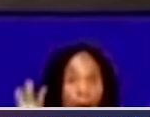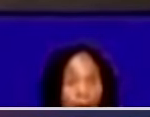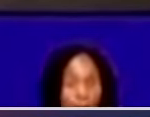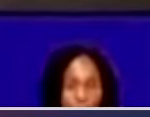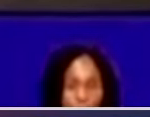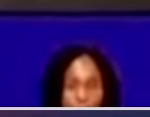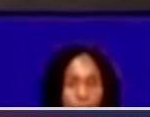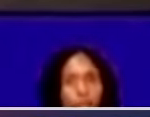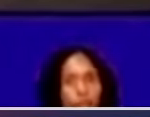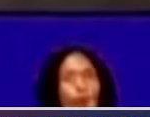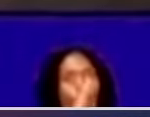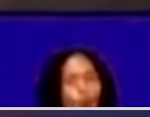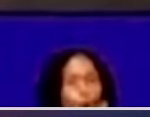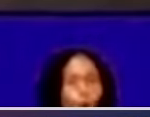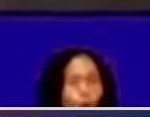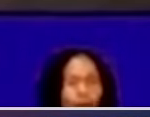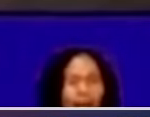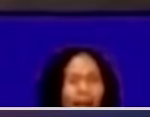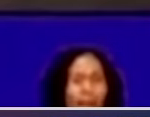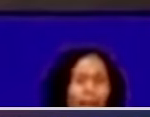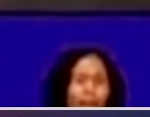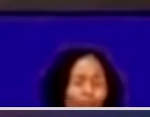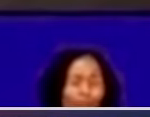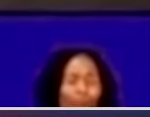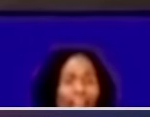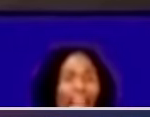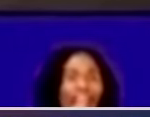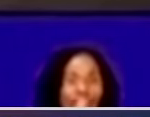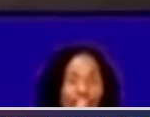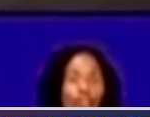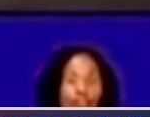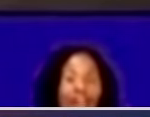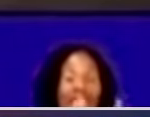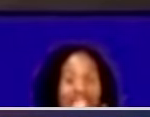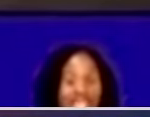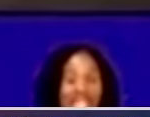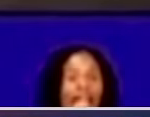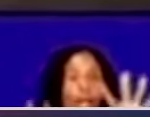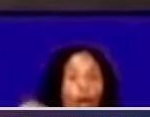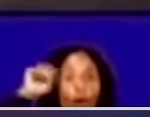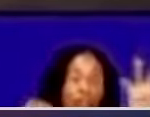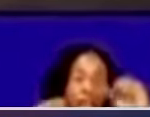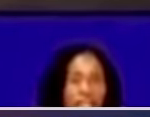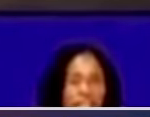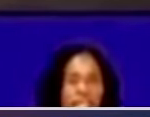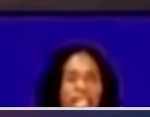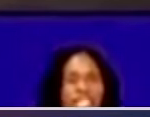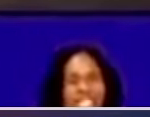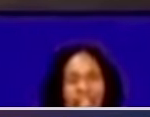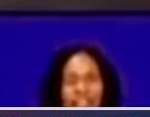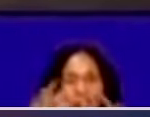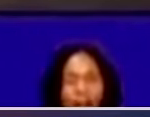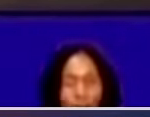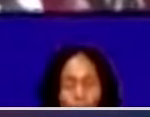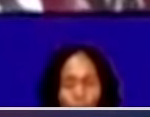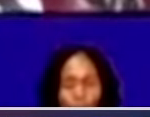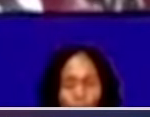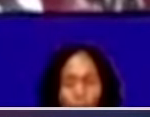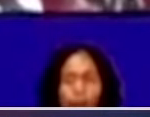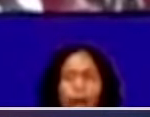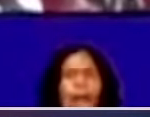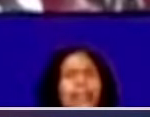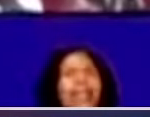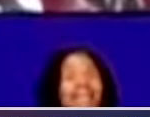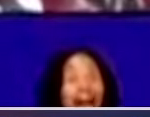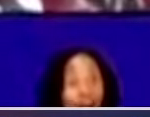You talk about solving the energy crisis and ending load shedding, and you've been talking about this for well over a decade now. But as